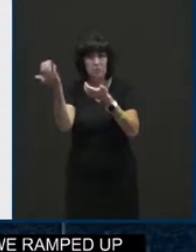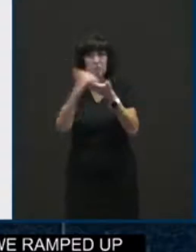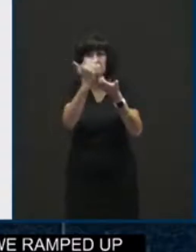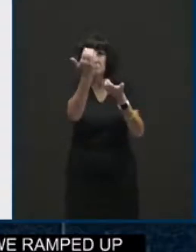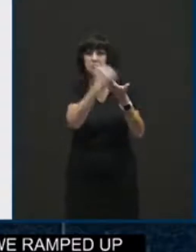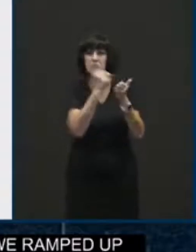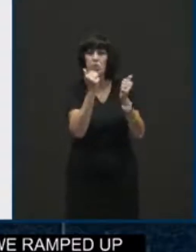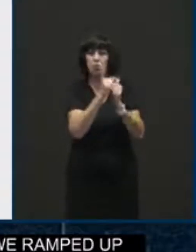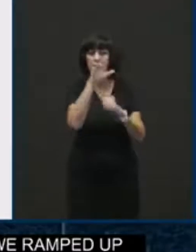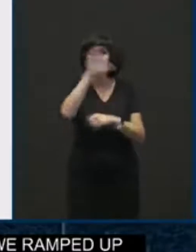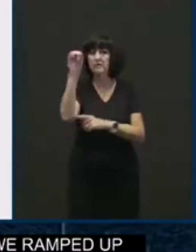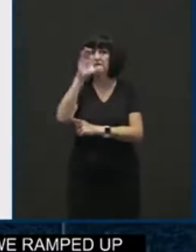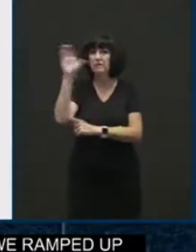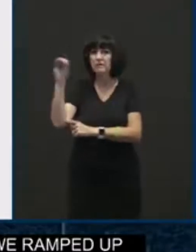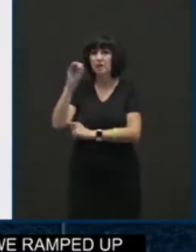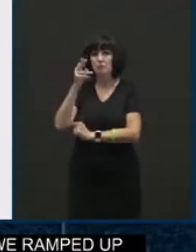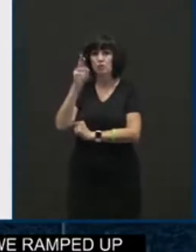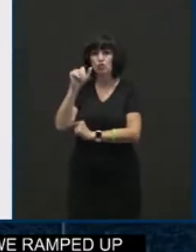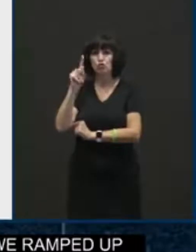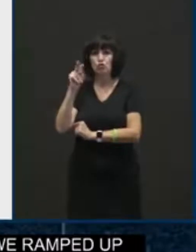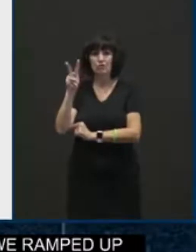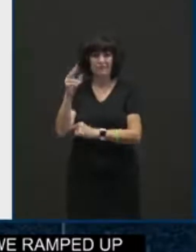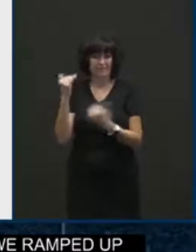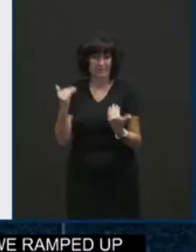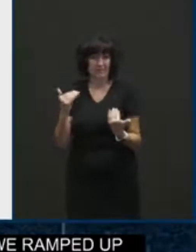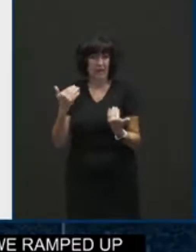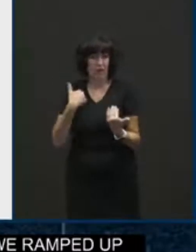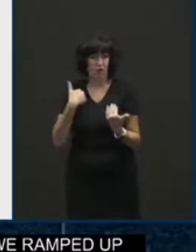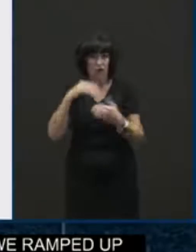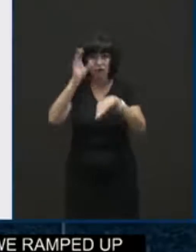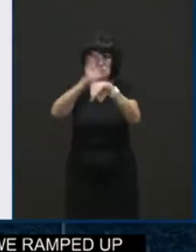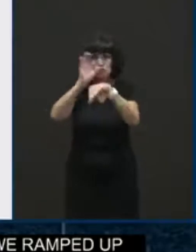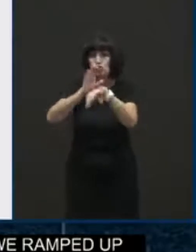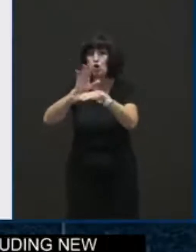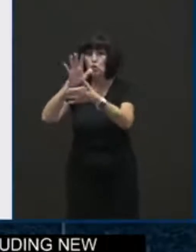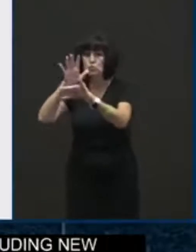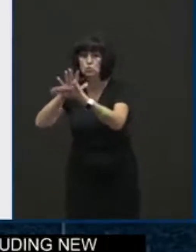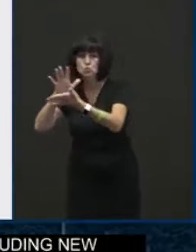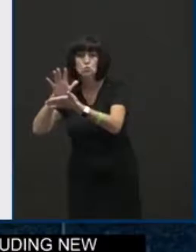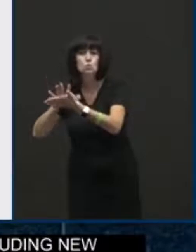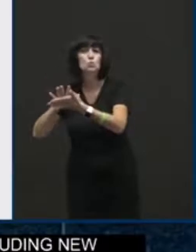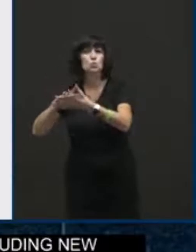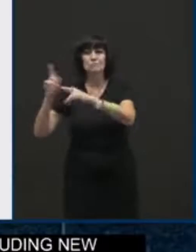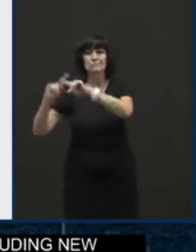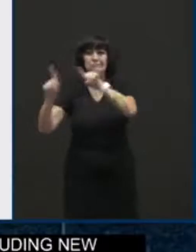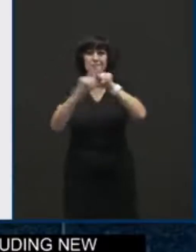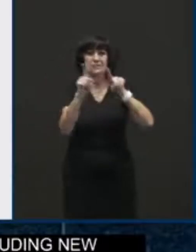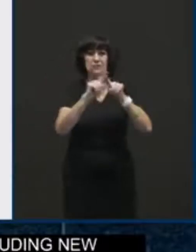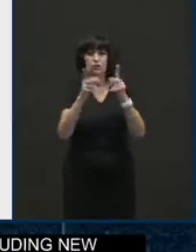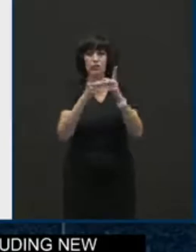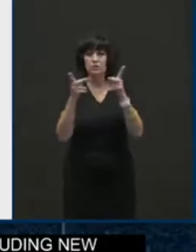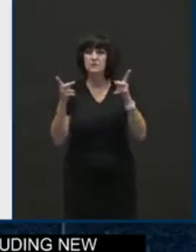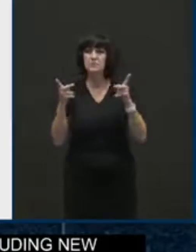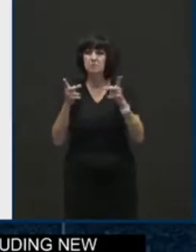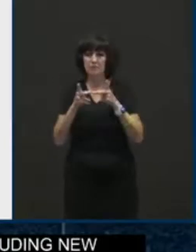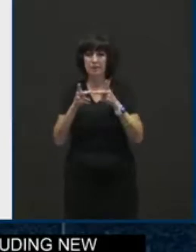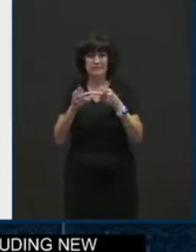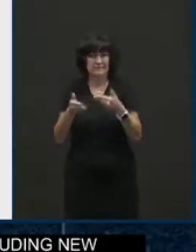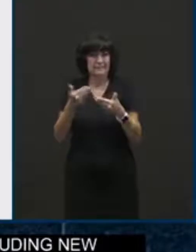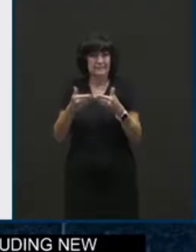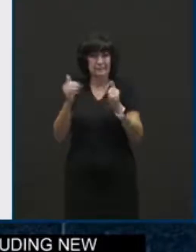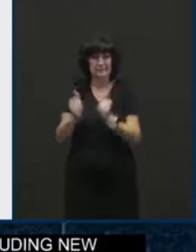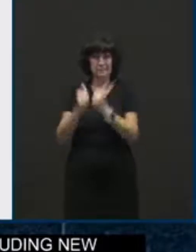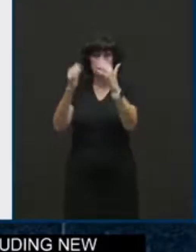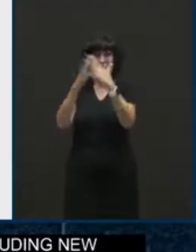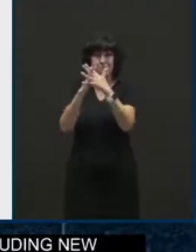sites all over the state, and tested thousands. We had pop-up sites working with community